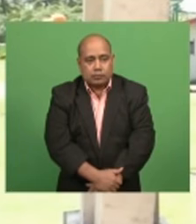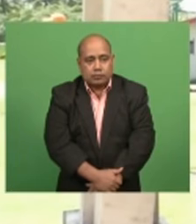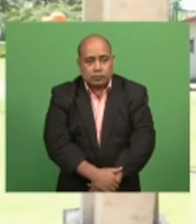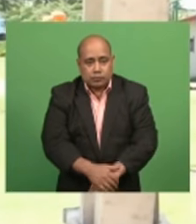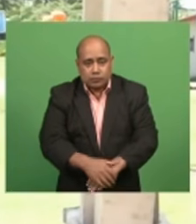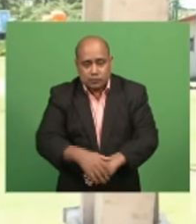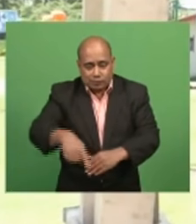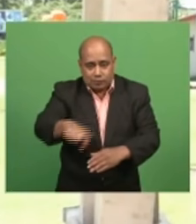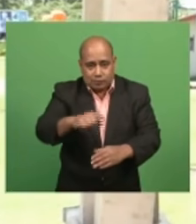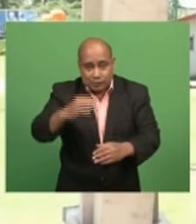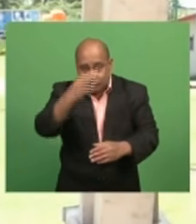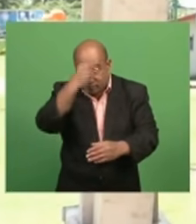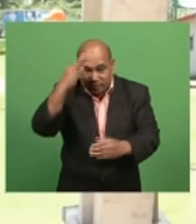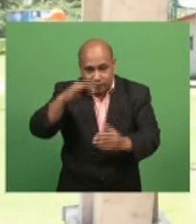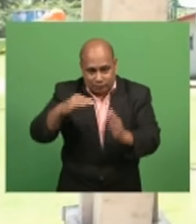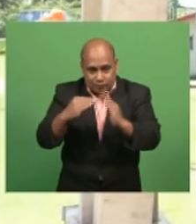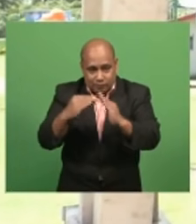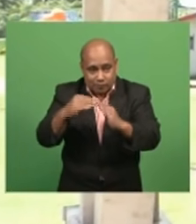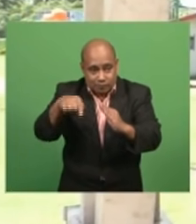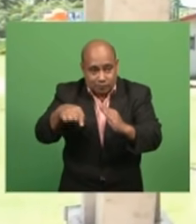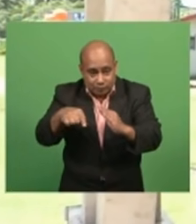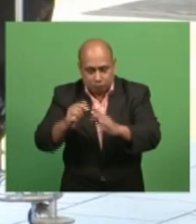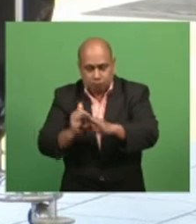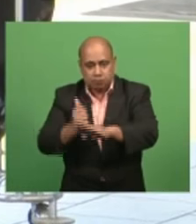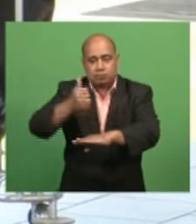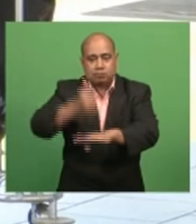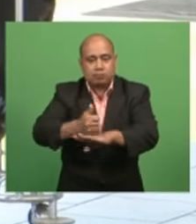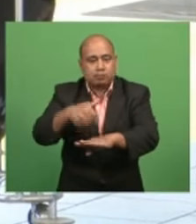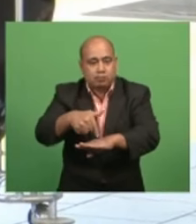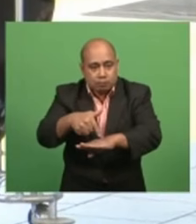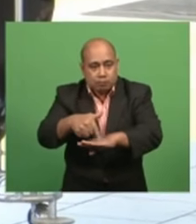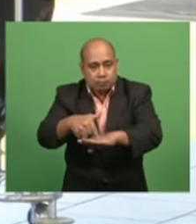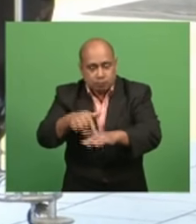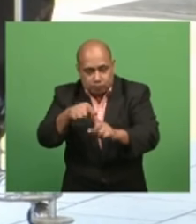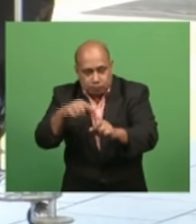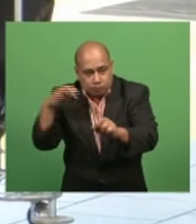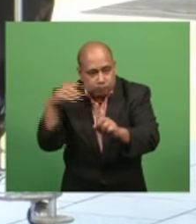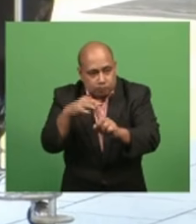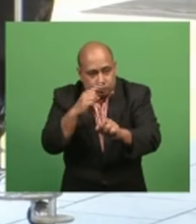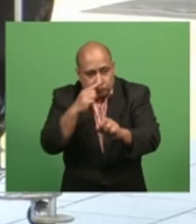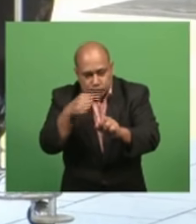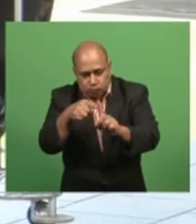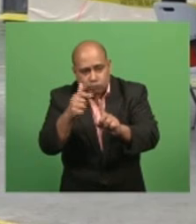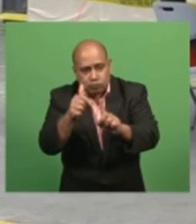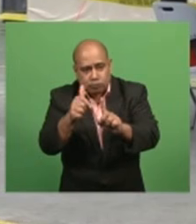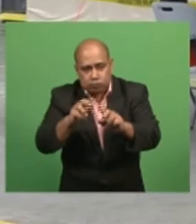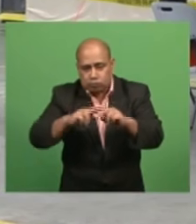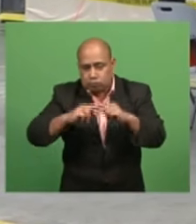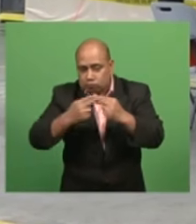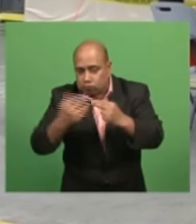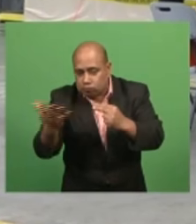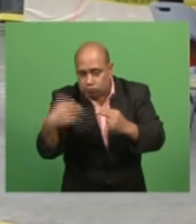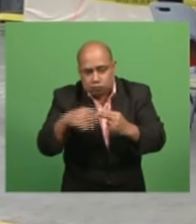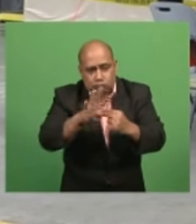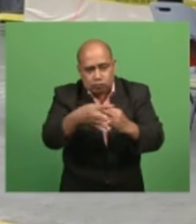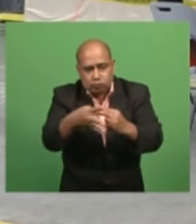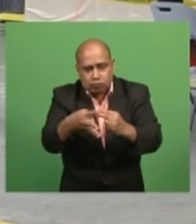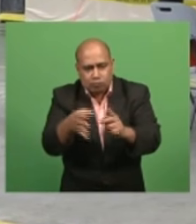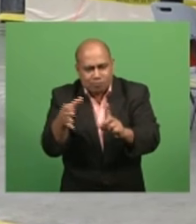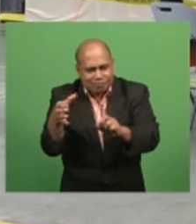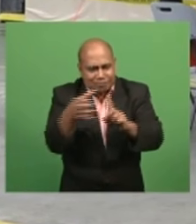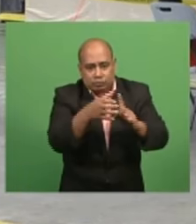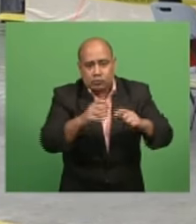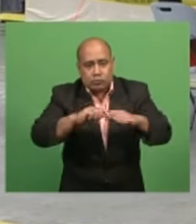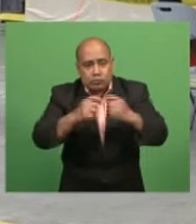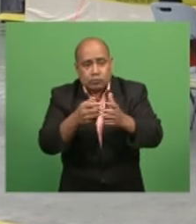in the fever clinic as well as during contact tracing and when following up with our quarantine teams. When you are asked the question,